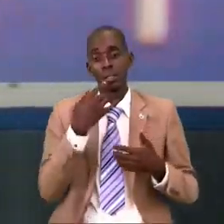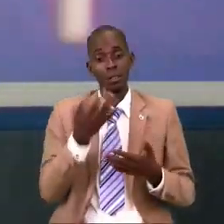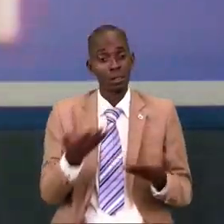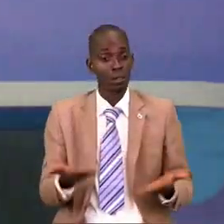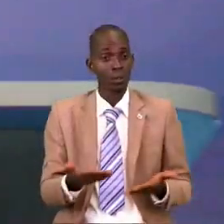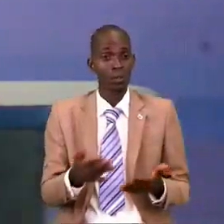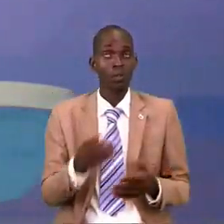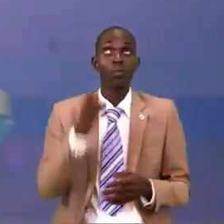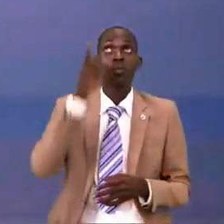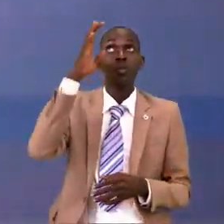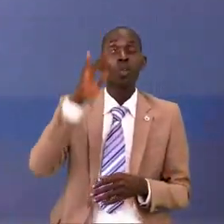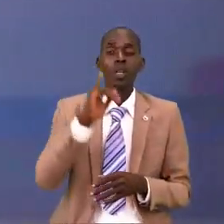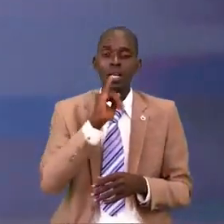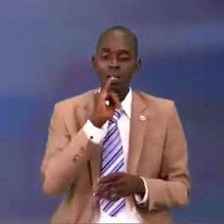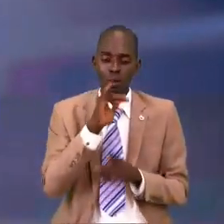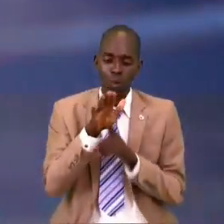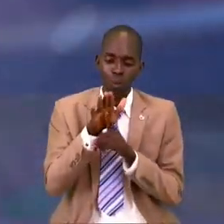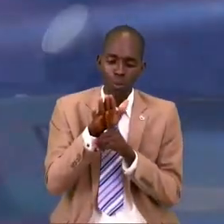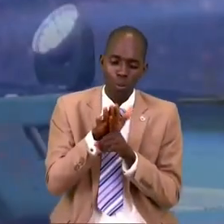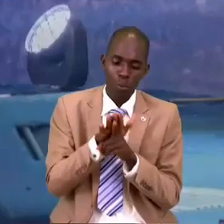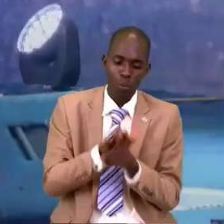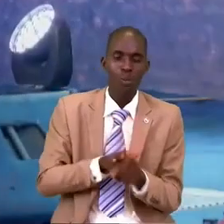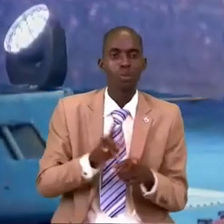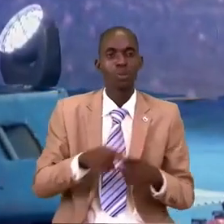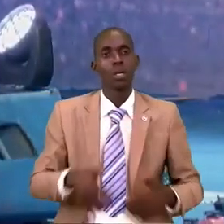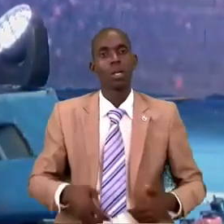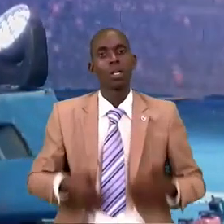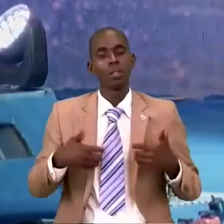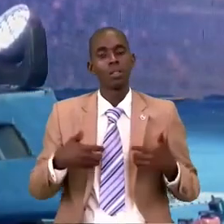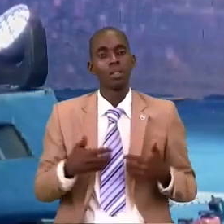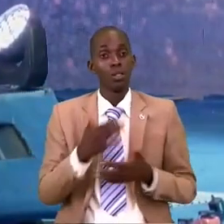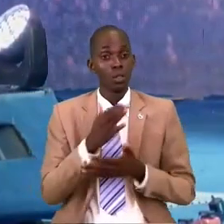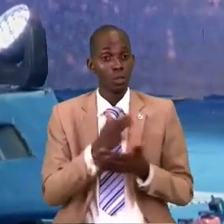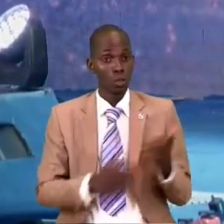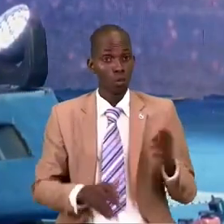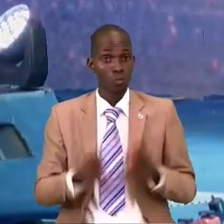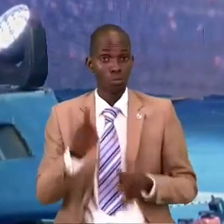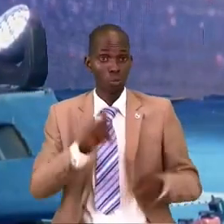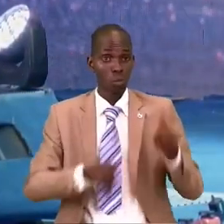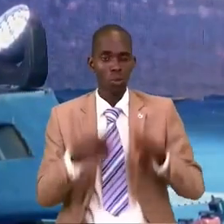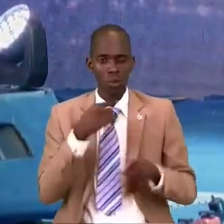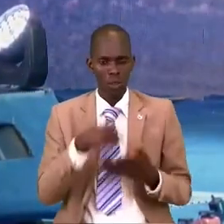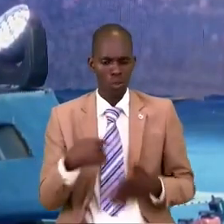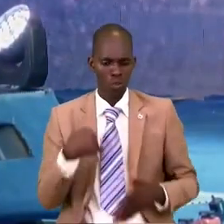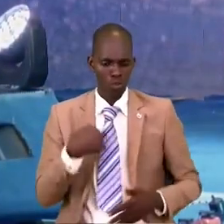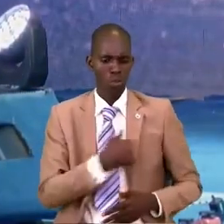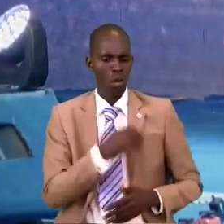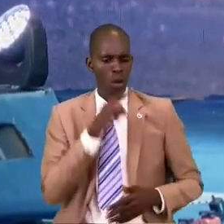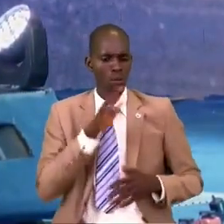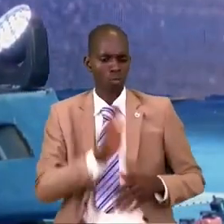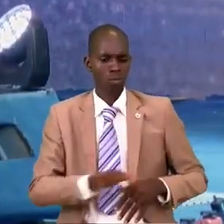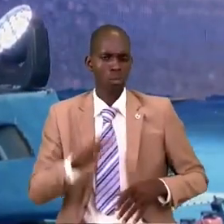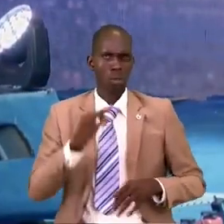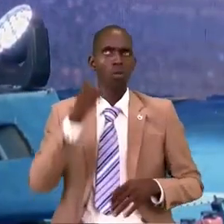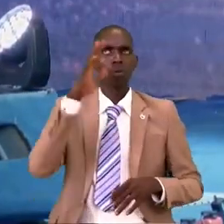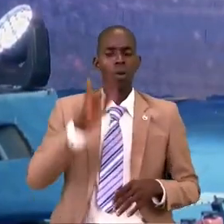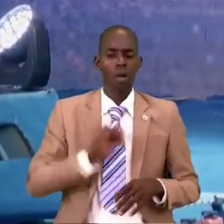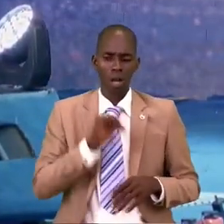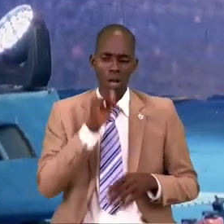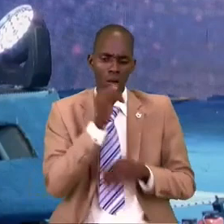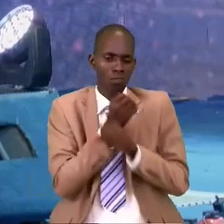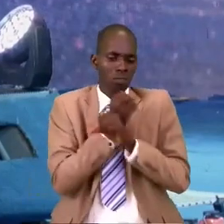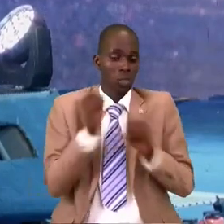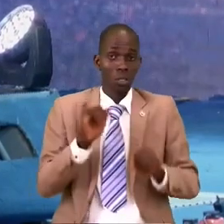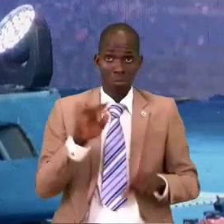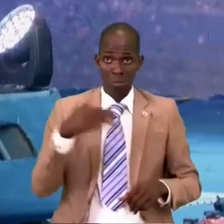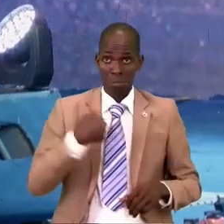God. I'm saved. I'm even sanctified. And they're quick to anger. they're in a hurry to get angry. And